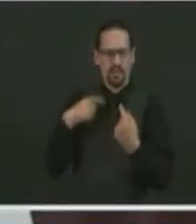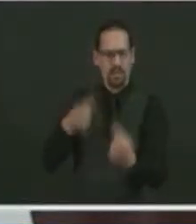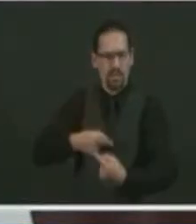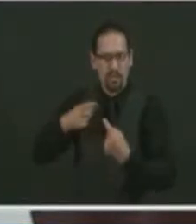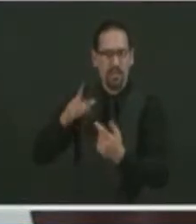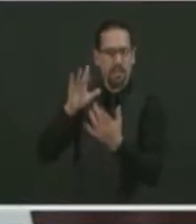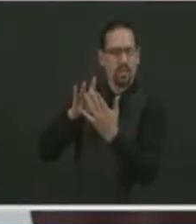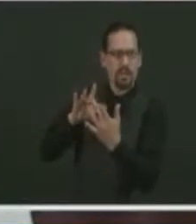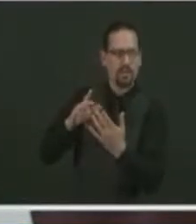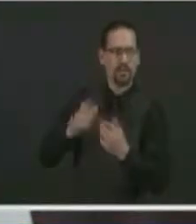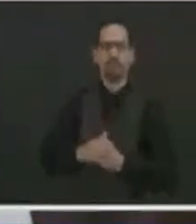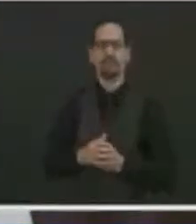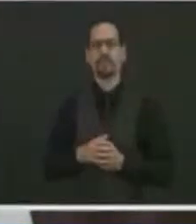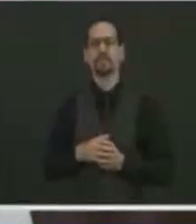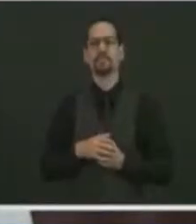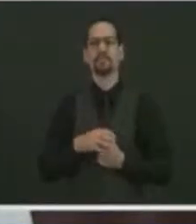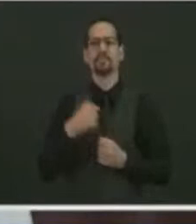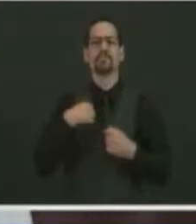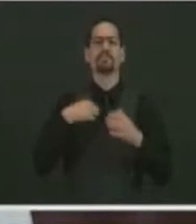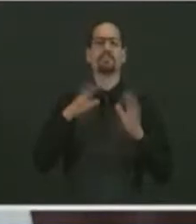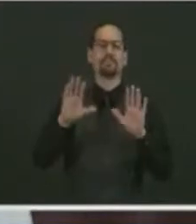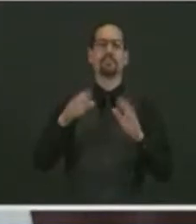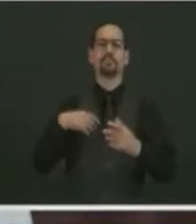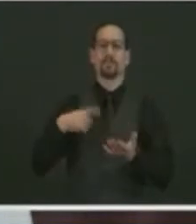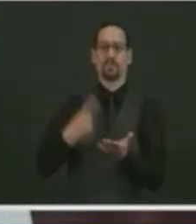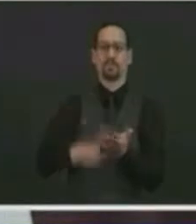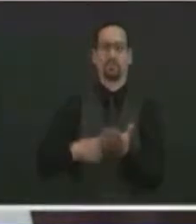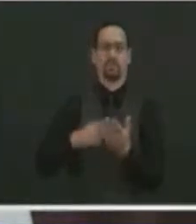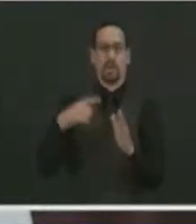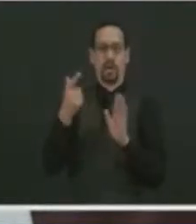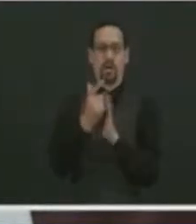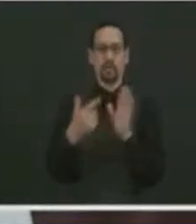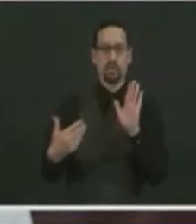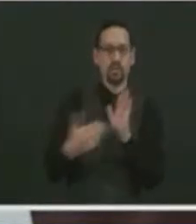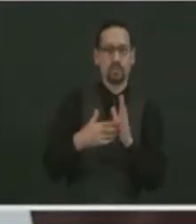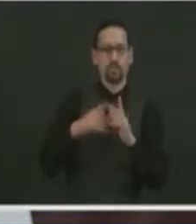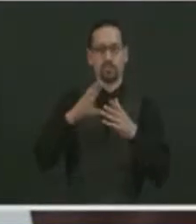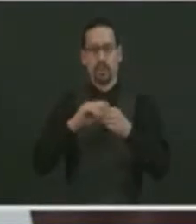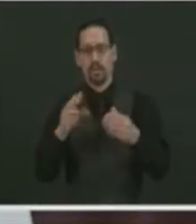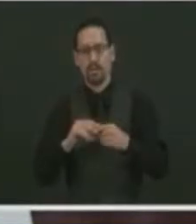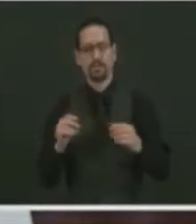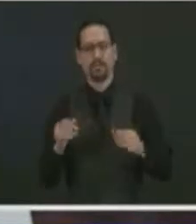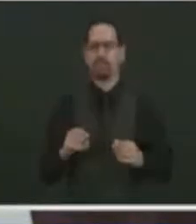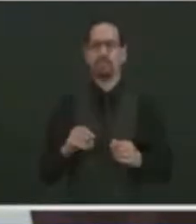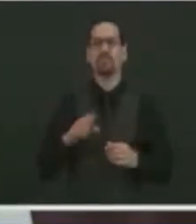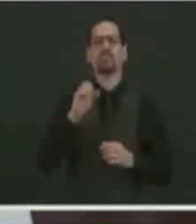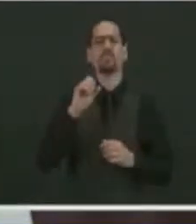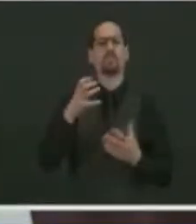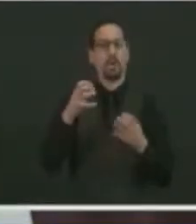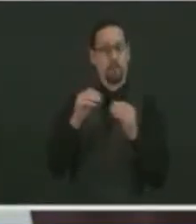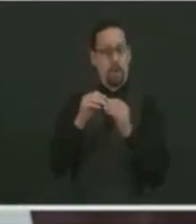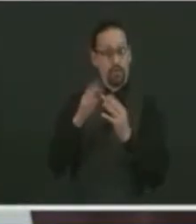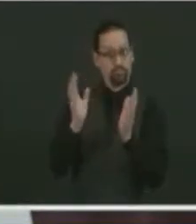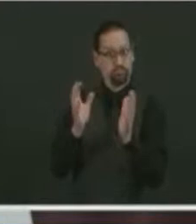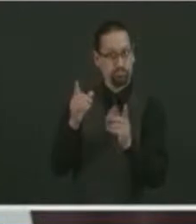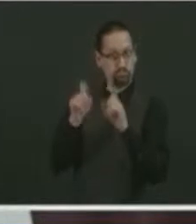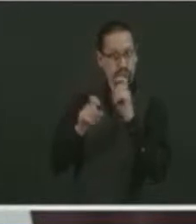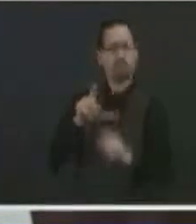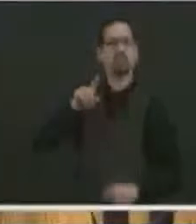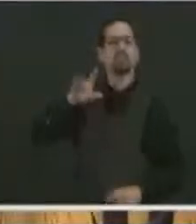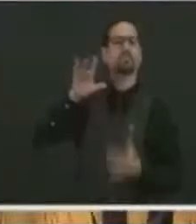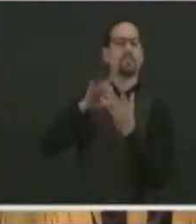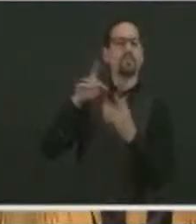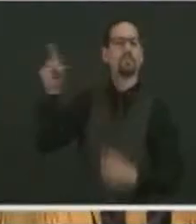have other questions about the lawsuit, you can call DLT, call the Attorney General. If you want to know about the investigation, you can call the state